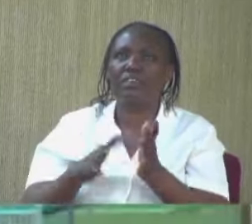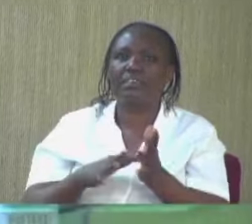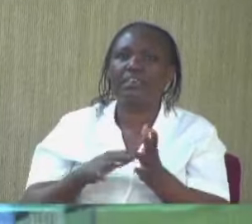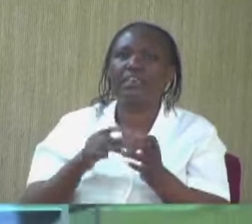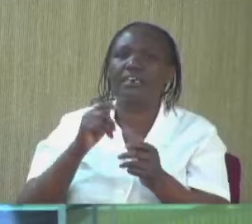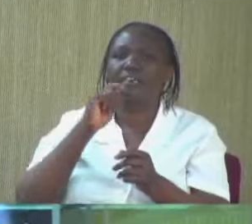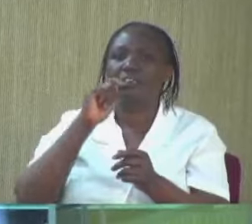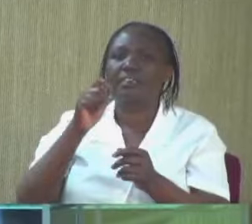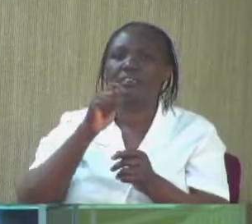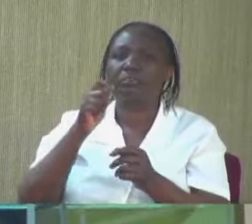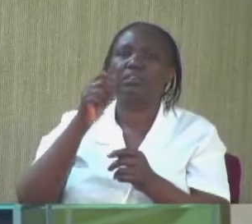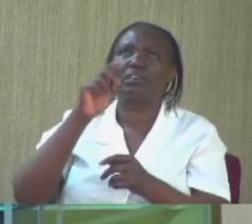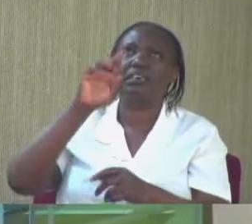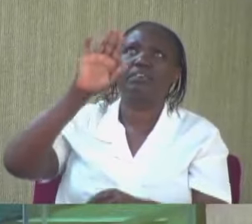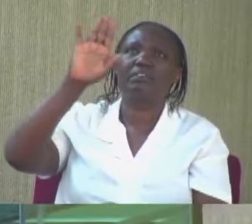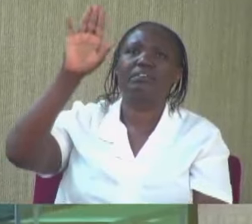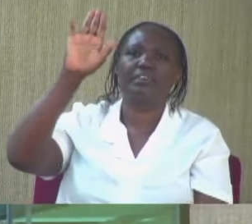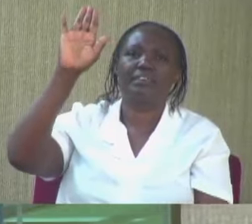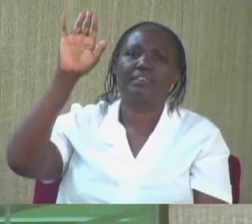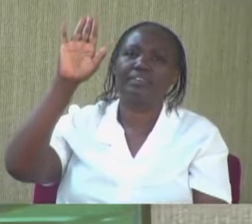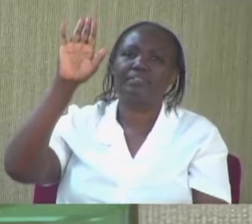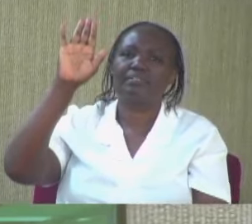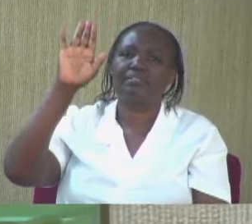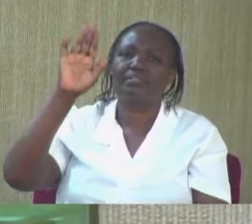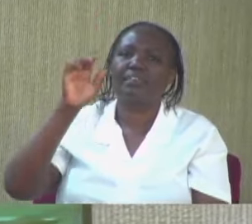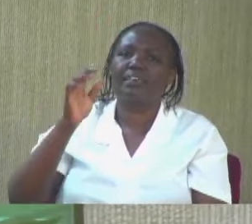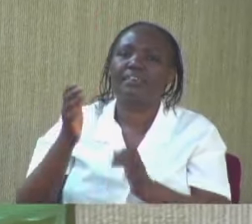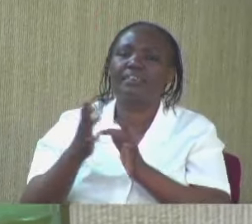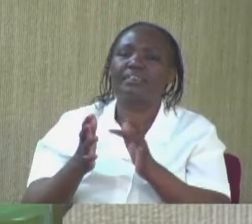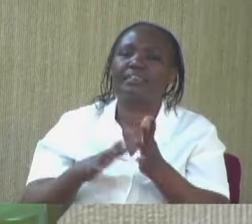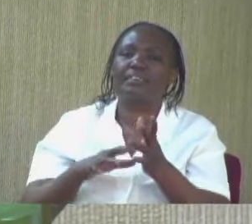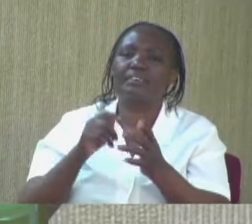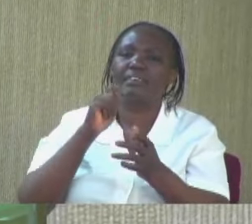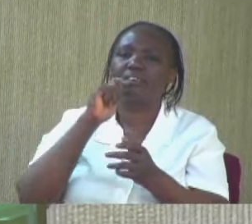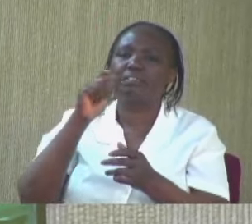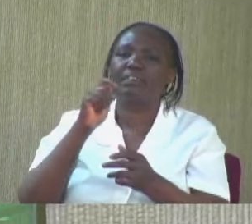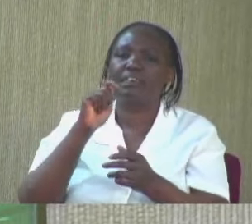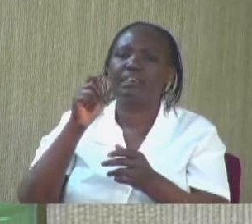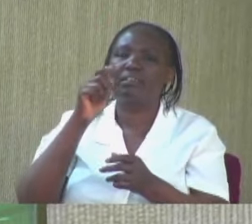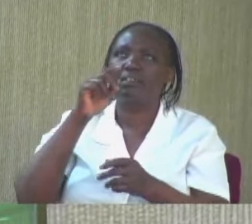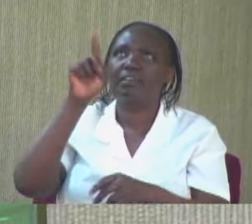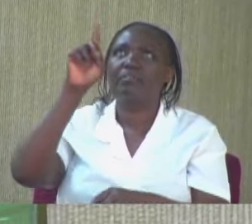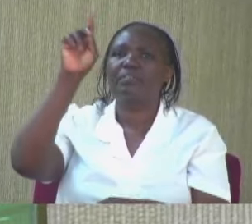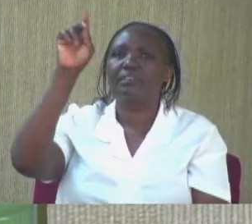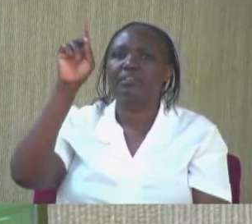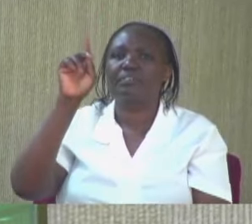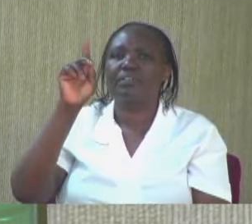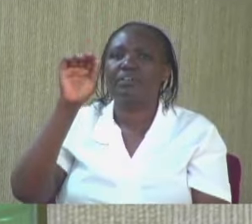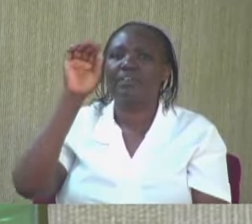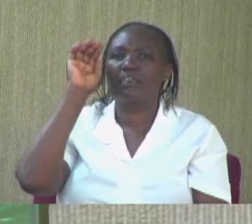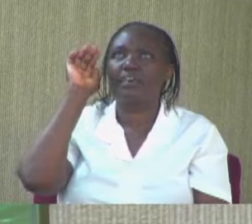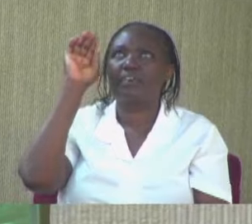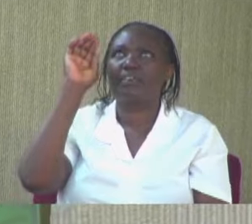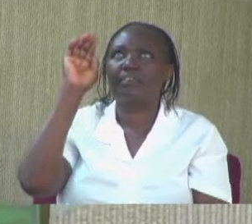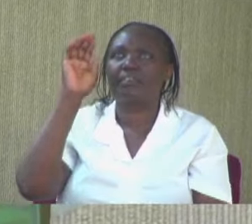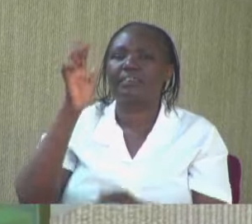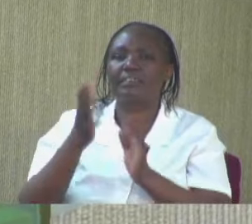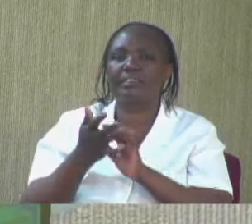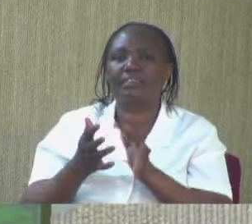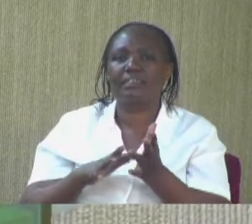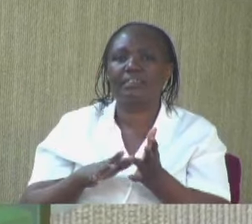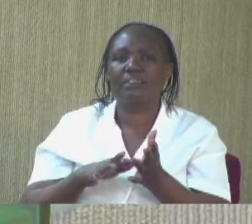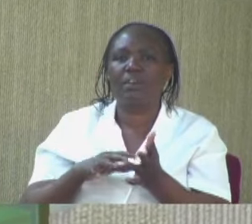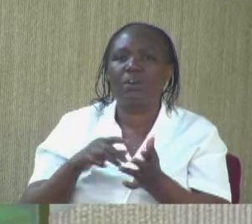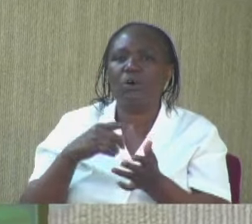is Jesus testifying of himself. And we asked Jesus, how then does